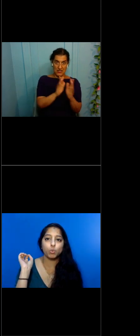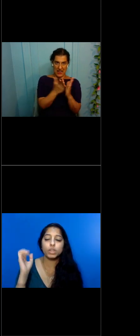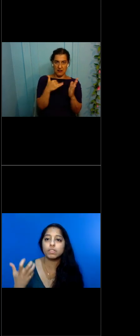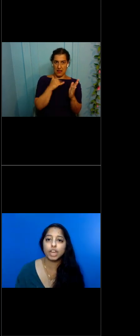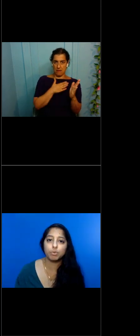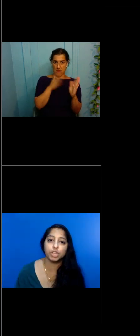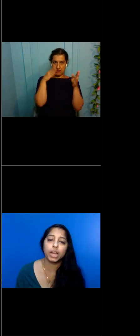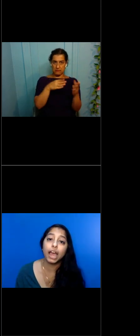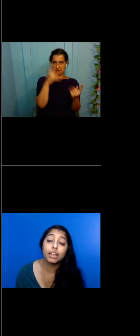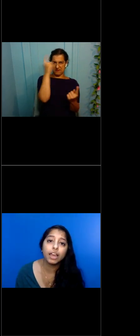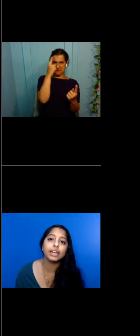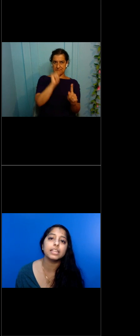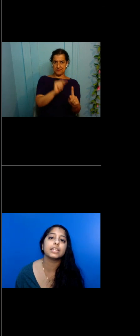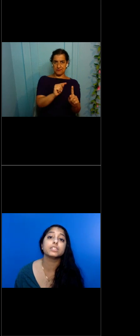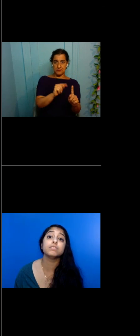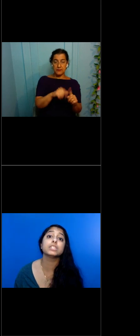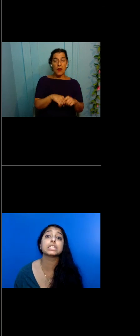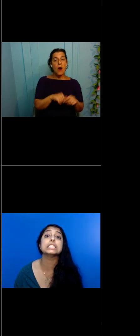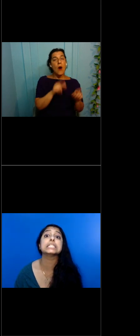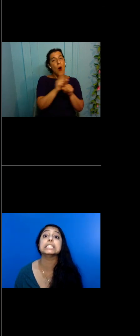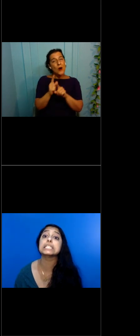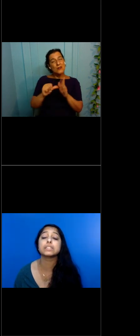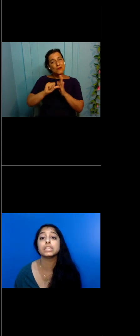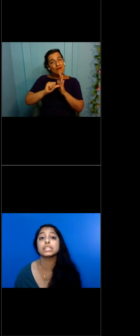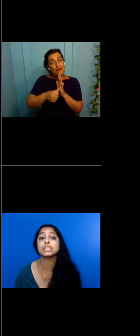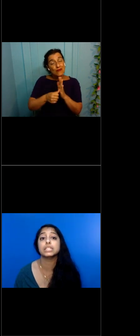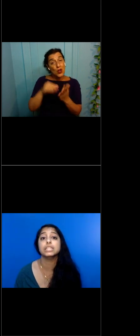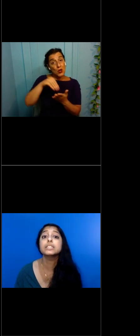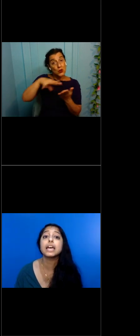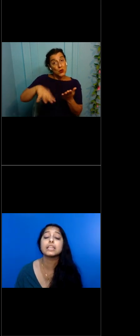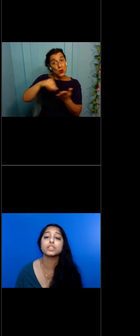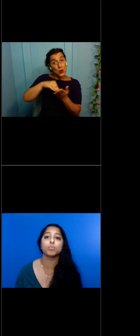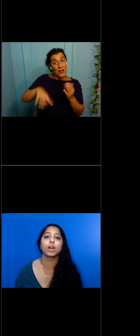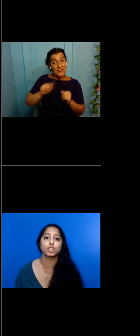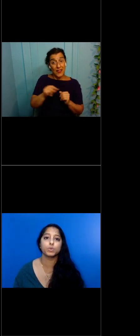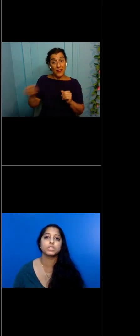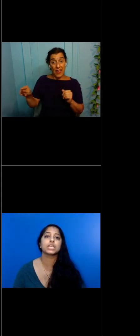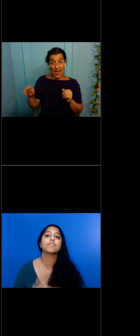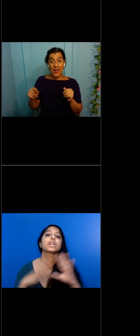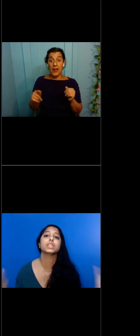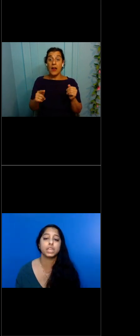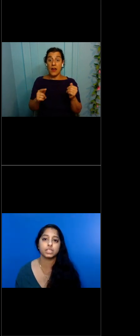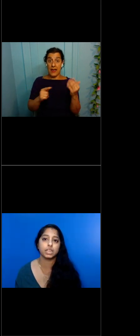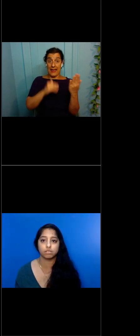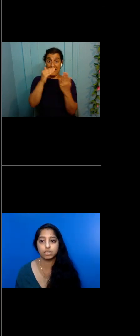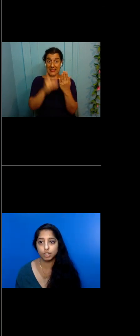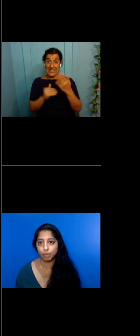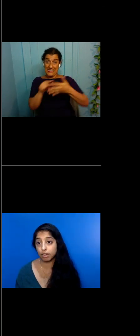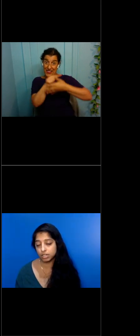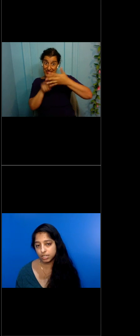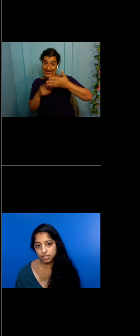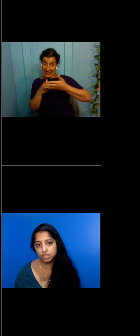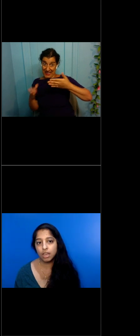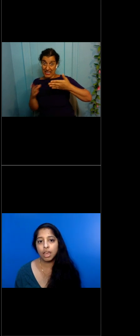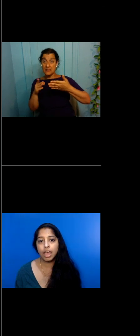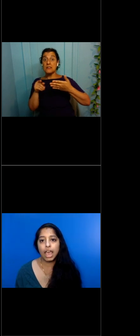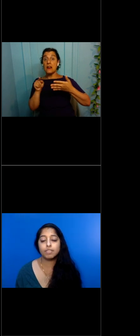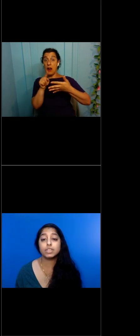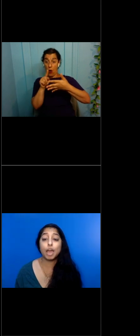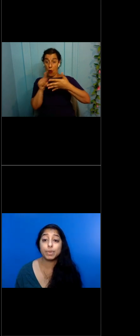And one thing that I really want to highlight is that students consistently list these as among the most significant things they learn in my